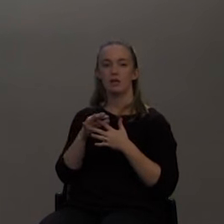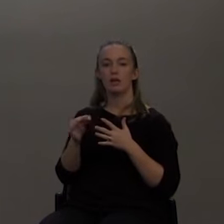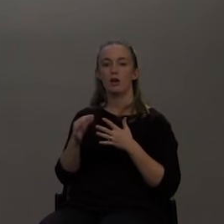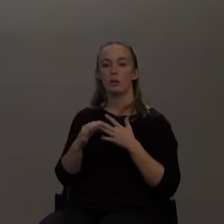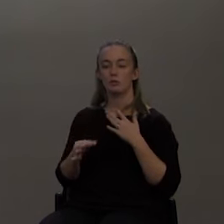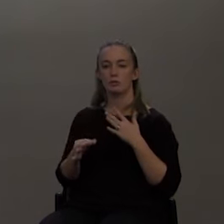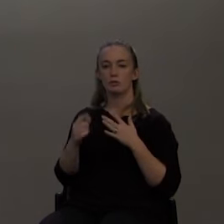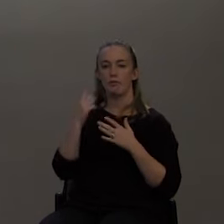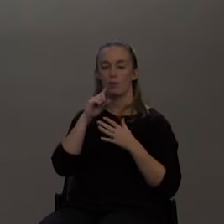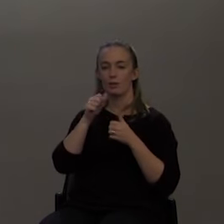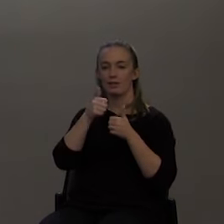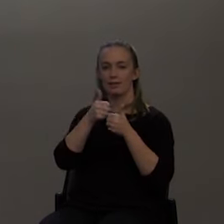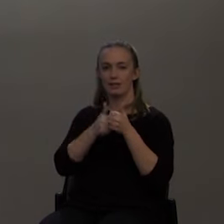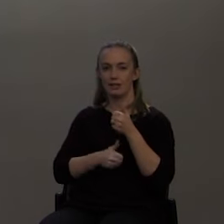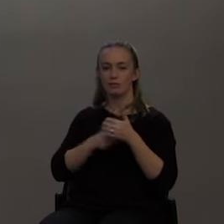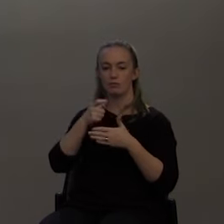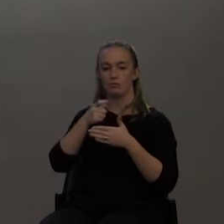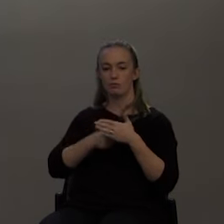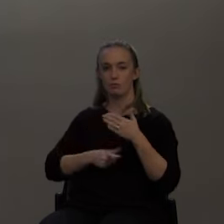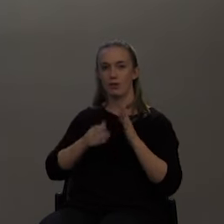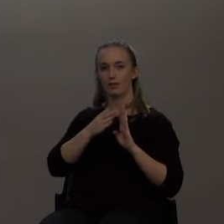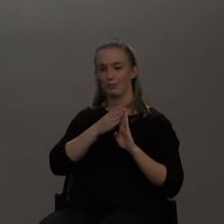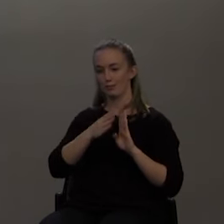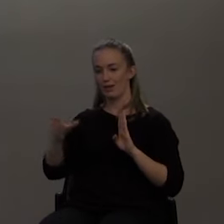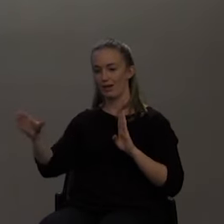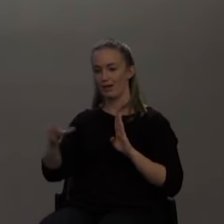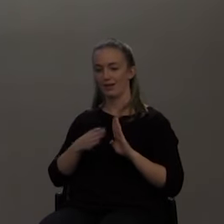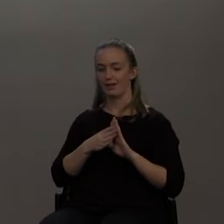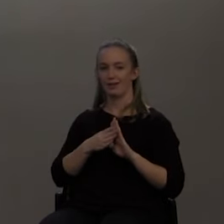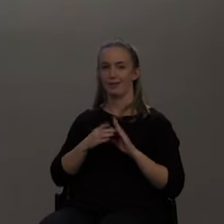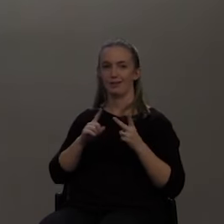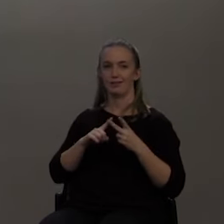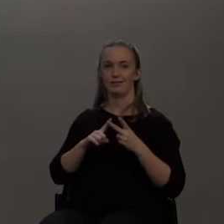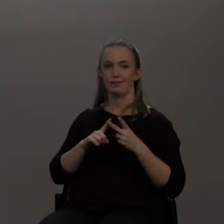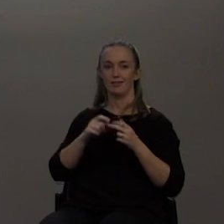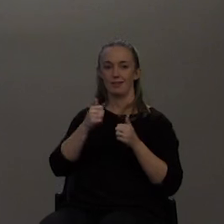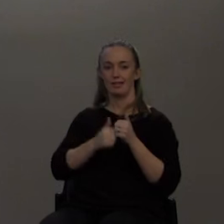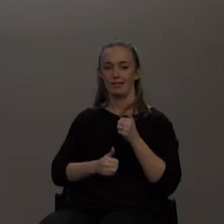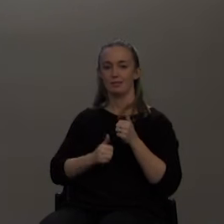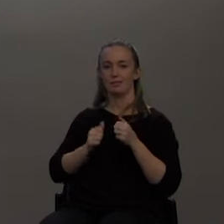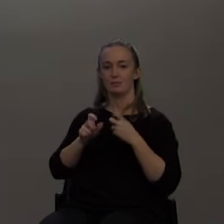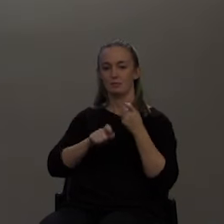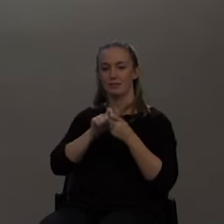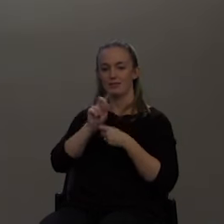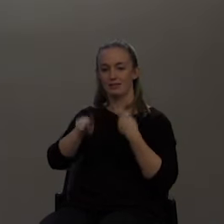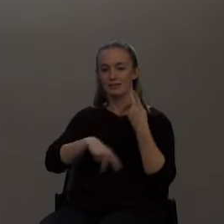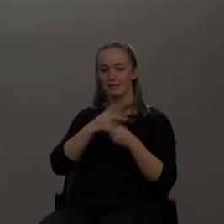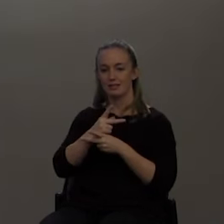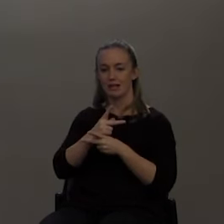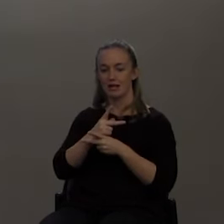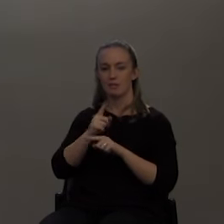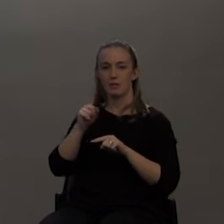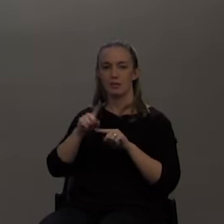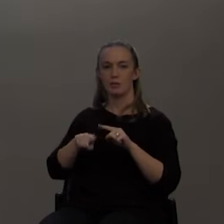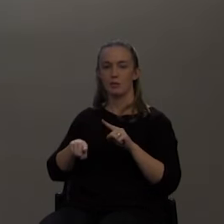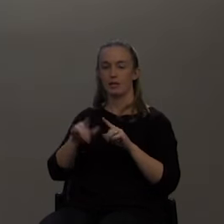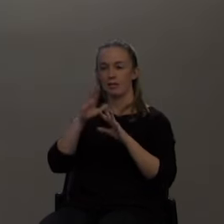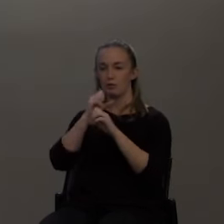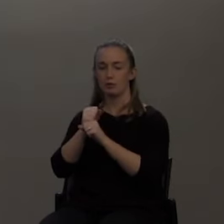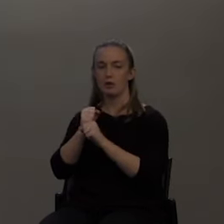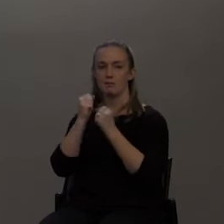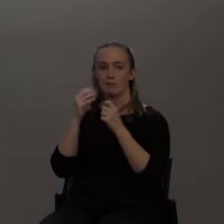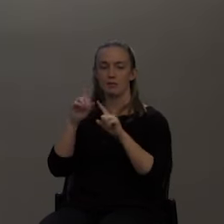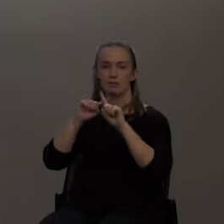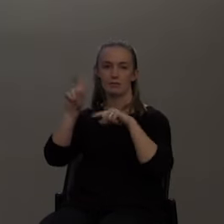within each price range, within each type, within each condition that can appeal to a broad range of